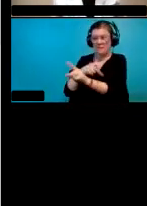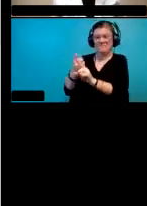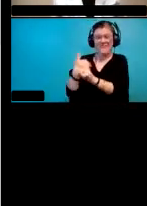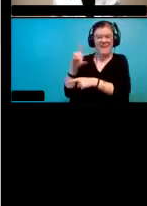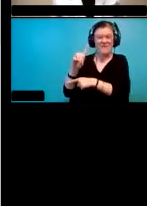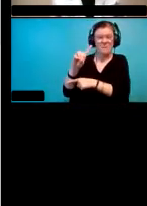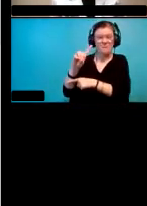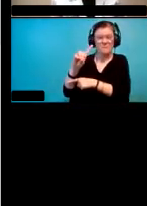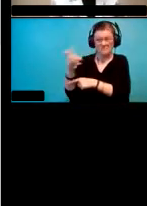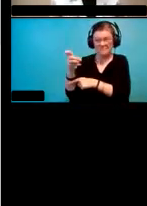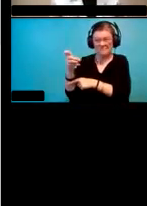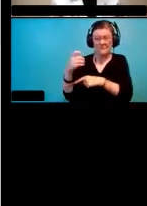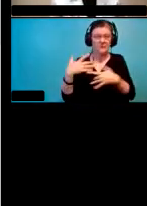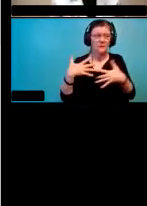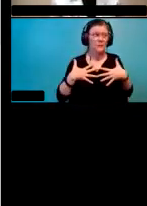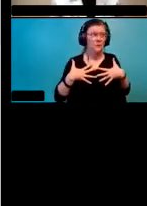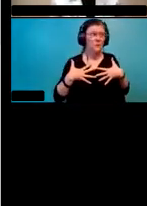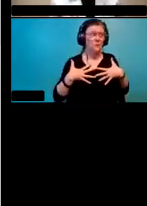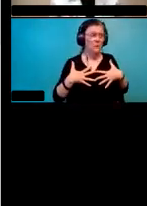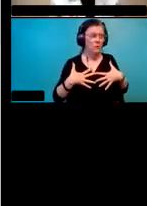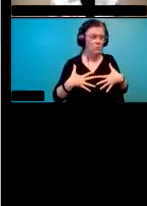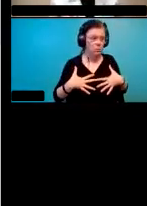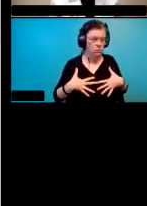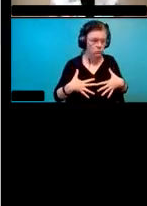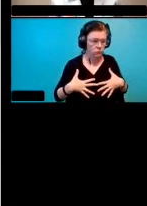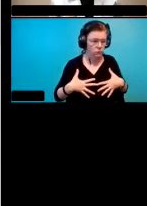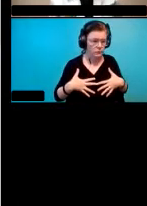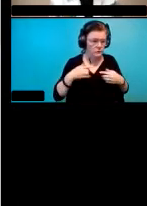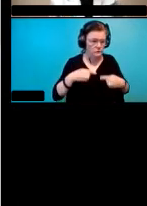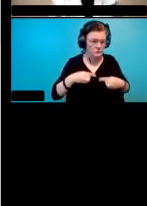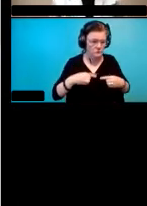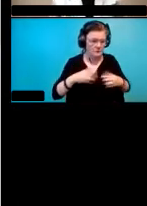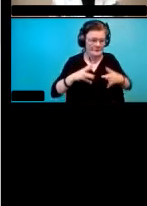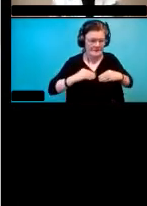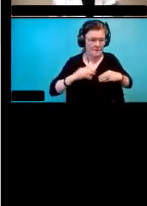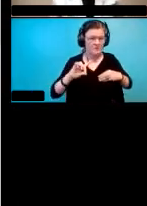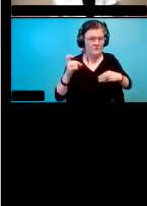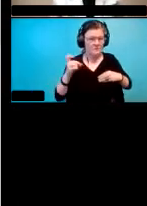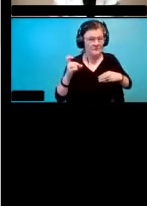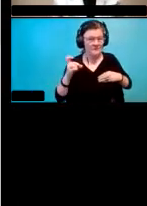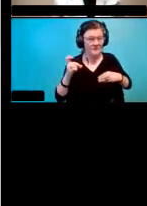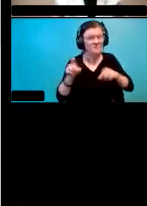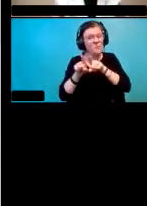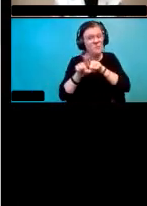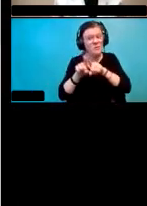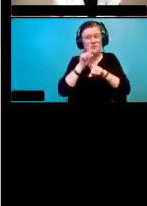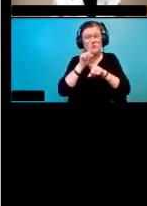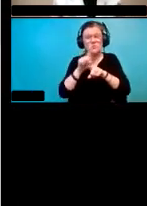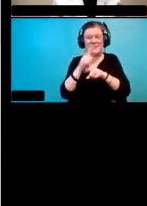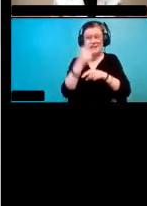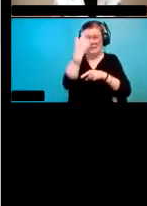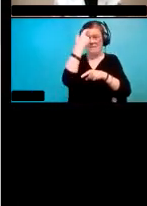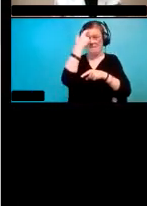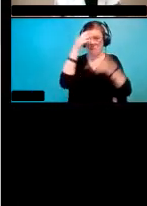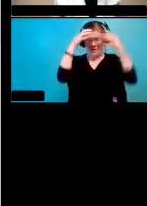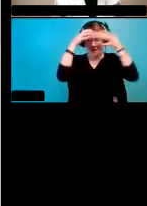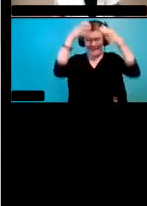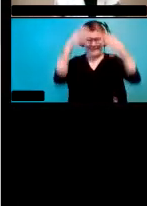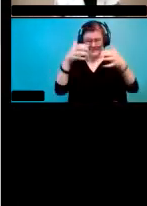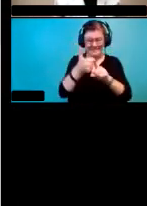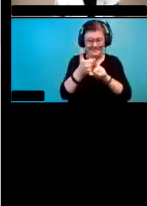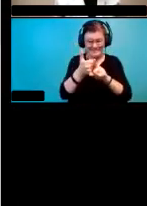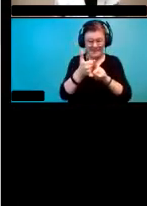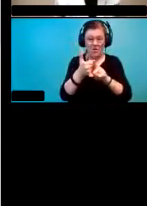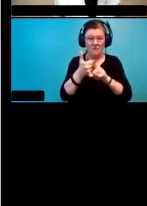can weigh on people heavily and cause some depression as well. But again, it can be part of the organic process of Parkinson's.